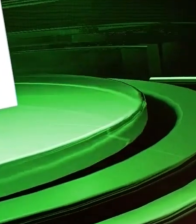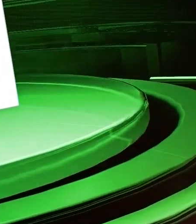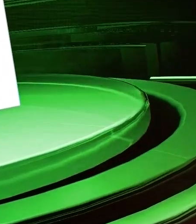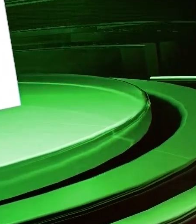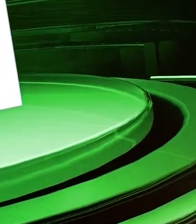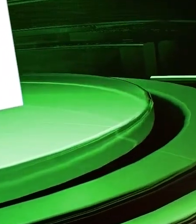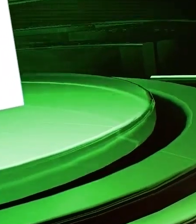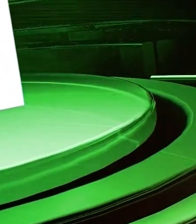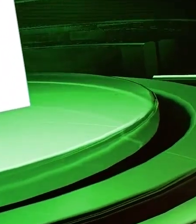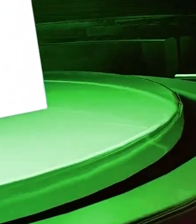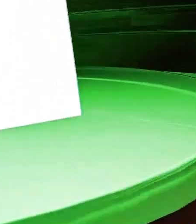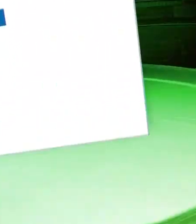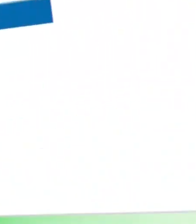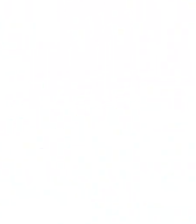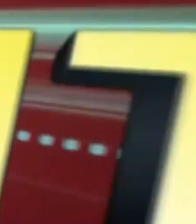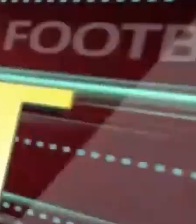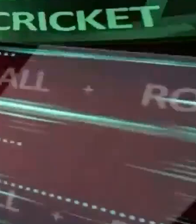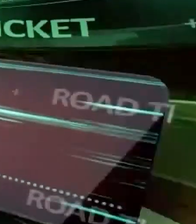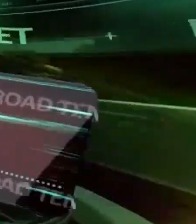for Omega XL.